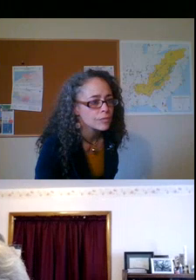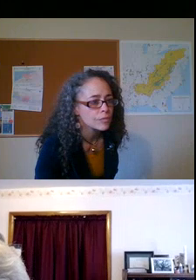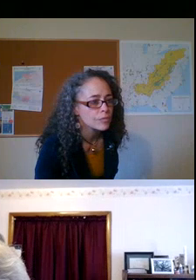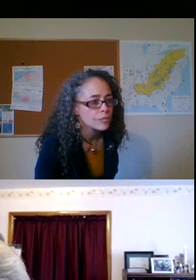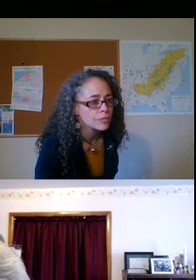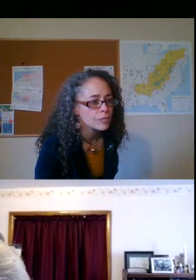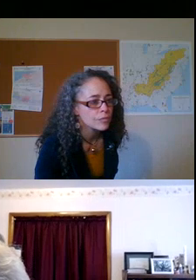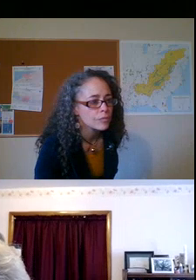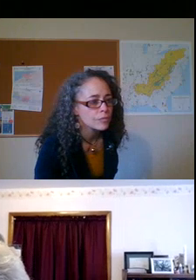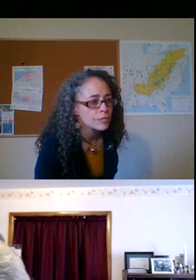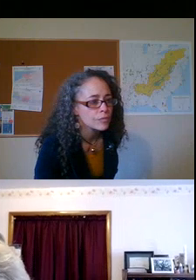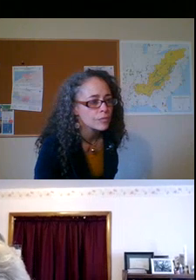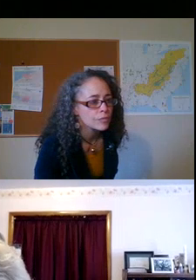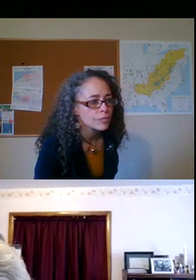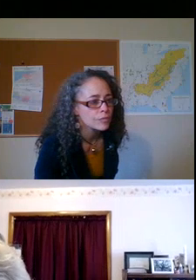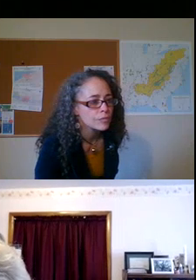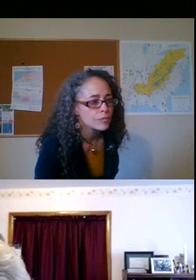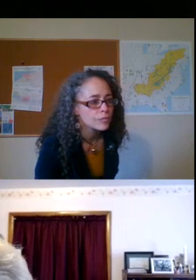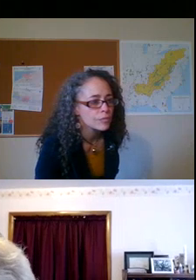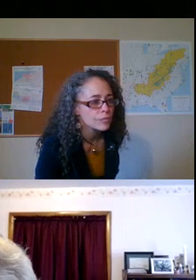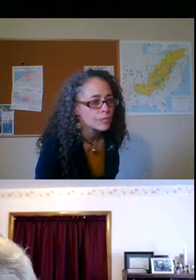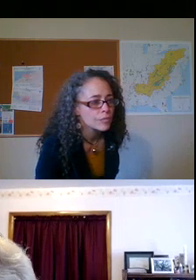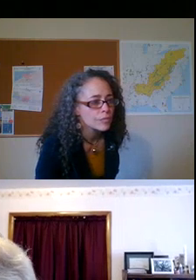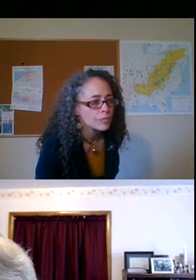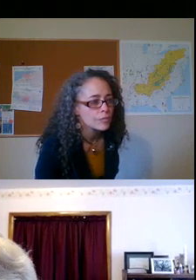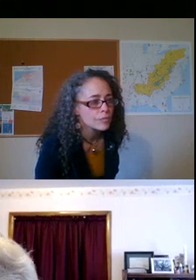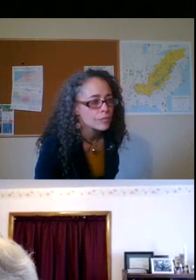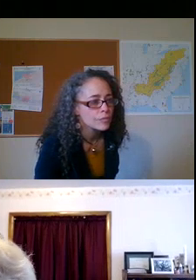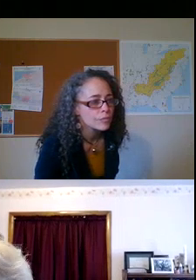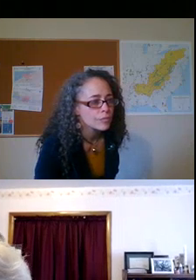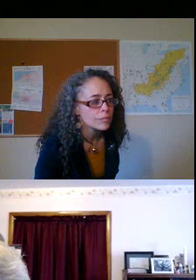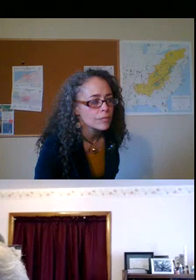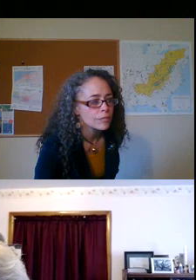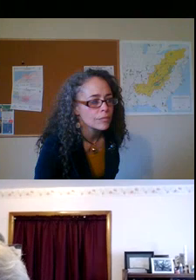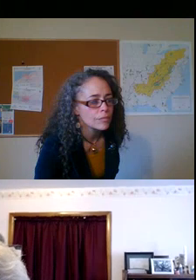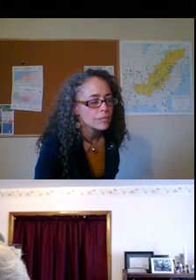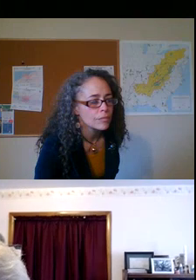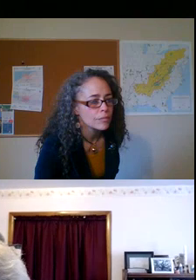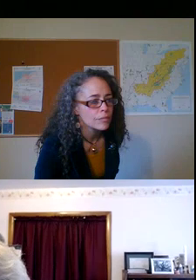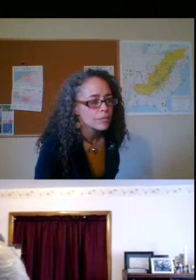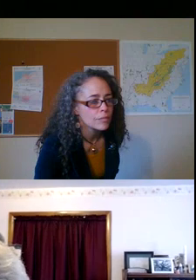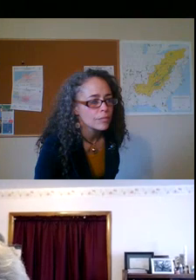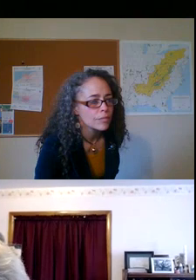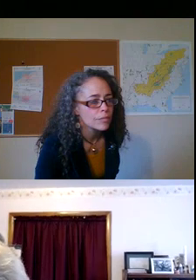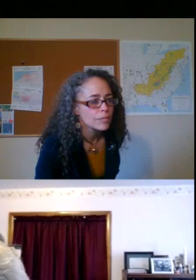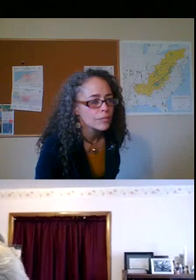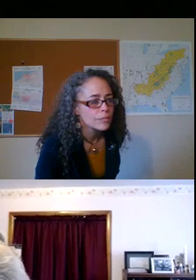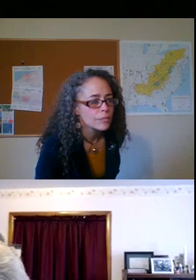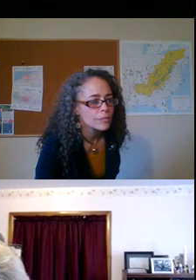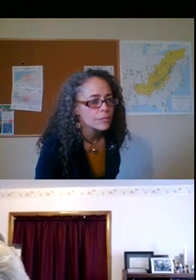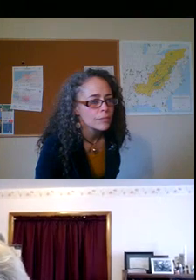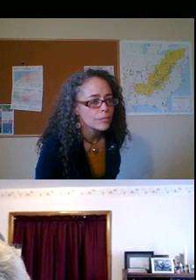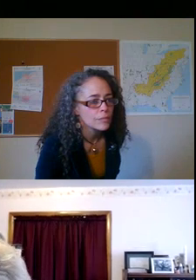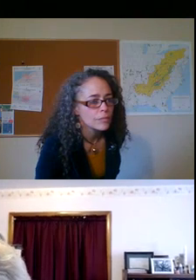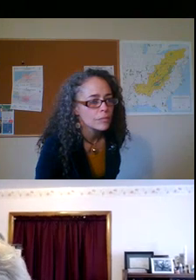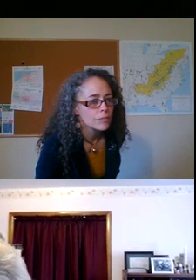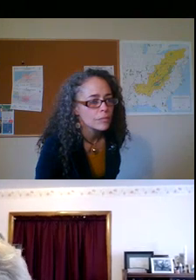fall under a building project because it's just like a facelift. It's not heavy